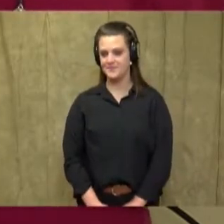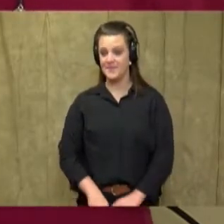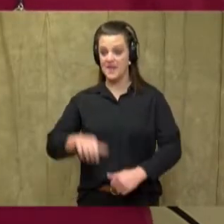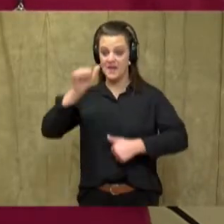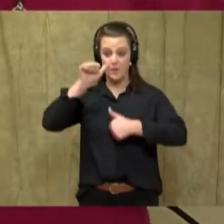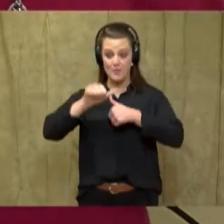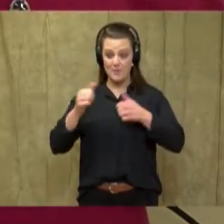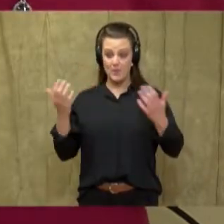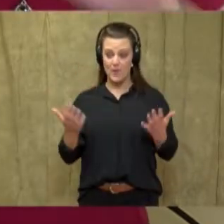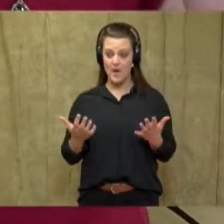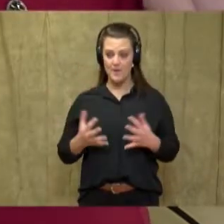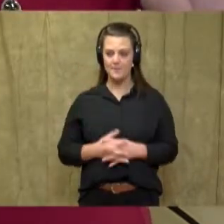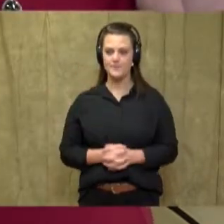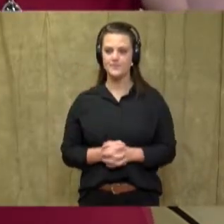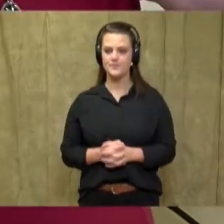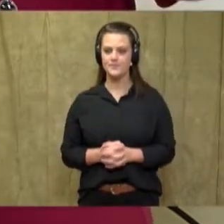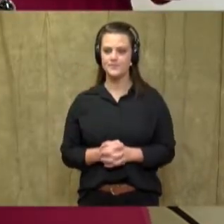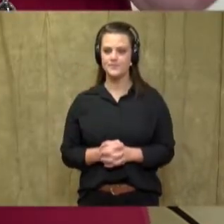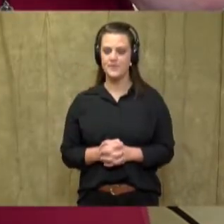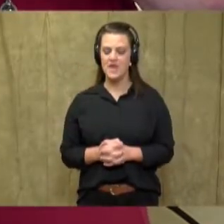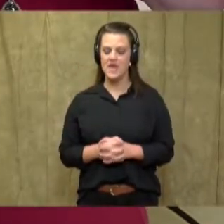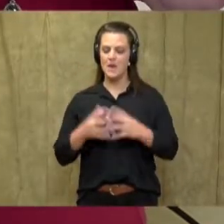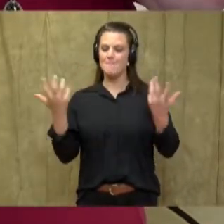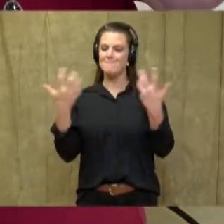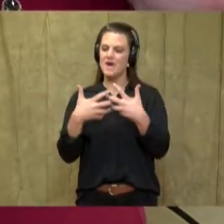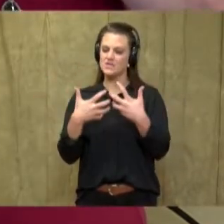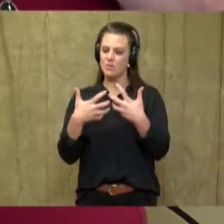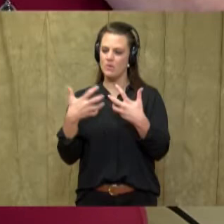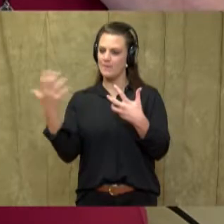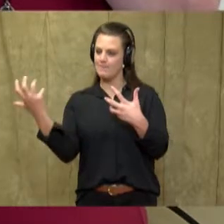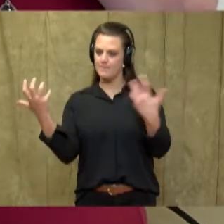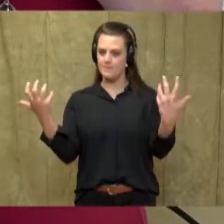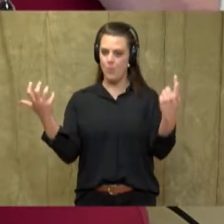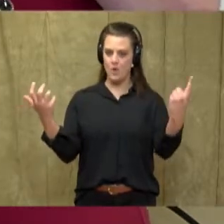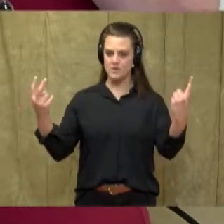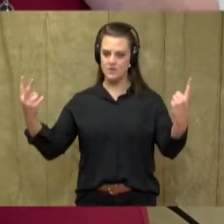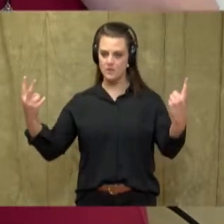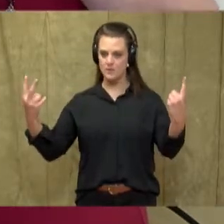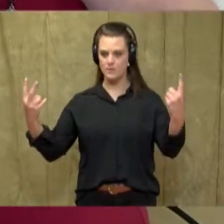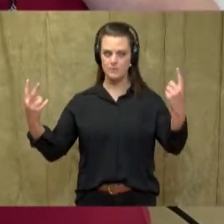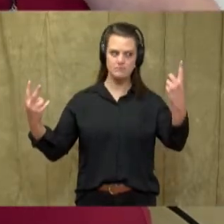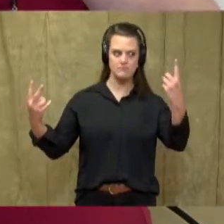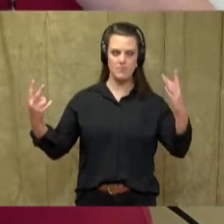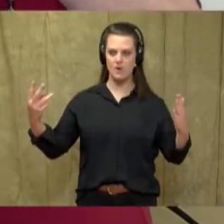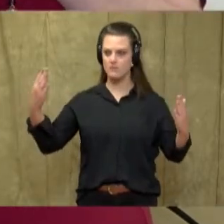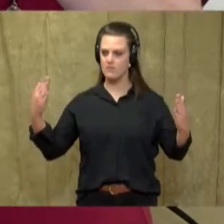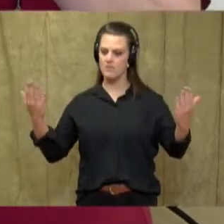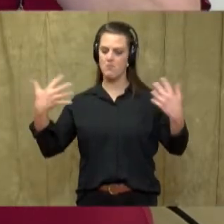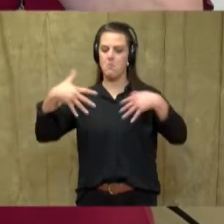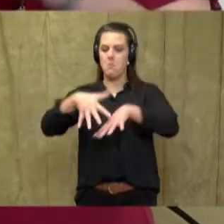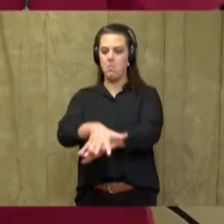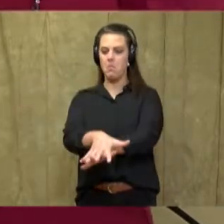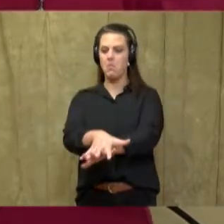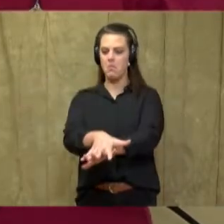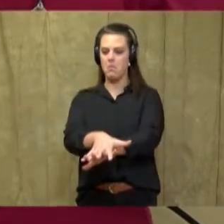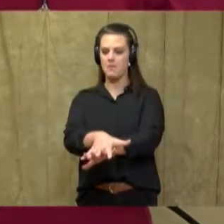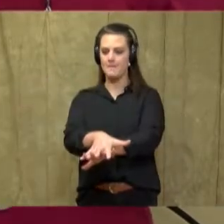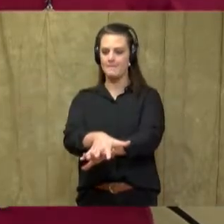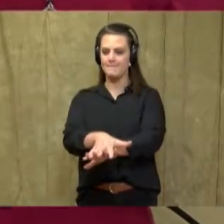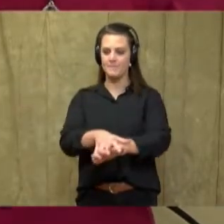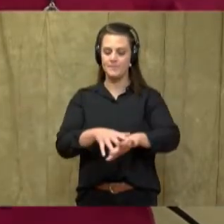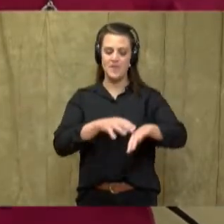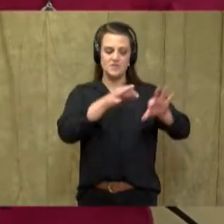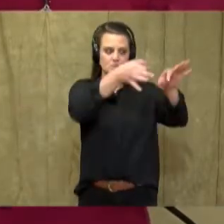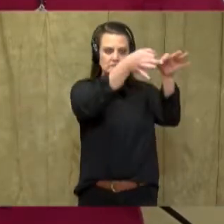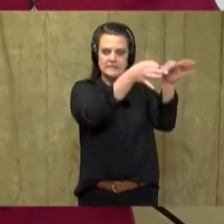remember, boys and girls, is this is a two-part puzzle. When you're dealing with inferencing and conclusions, you're taking